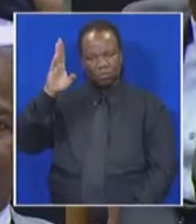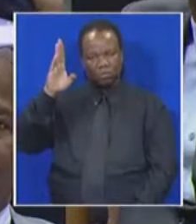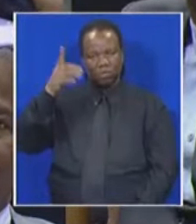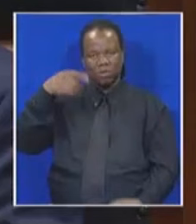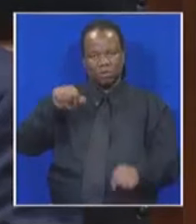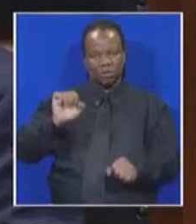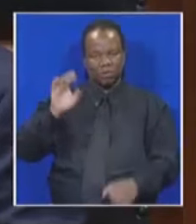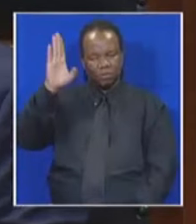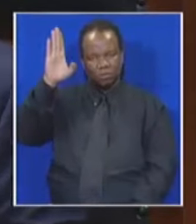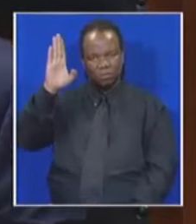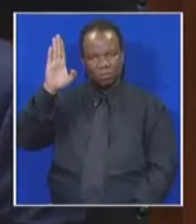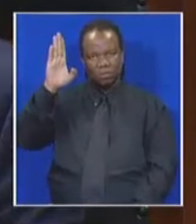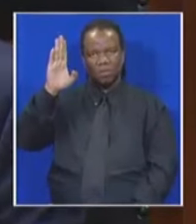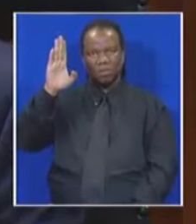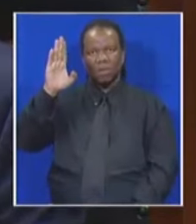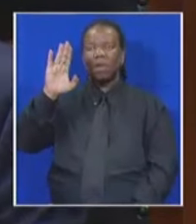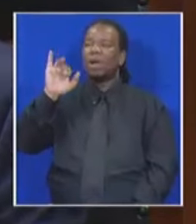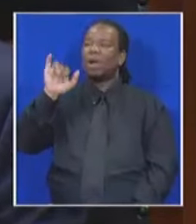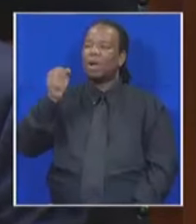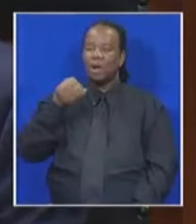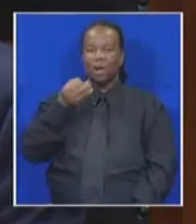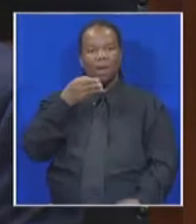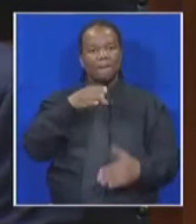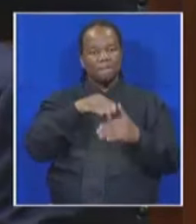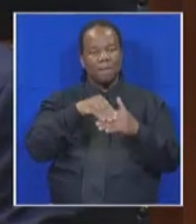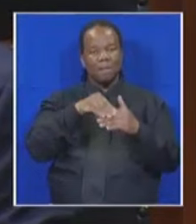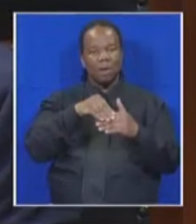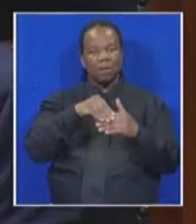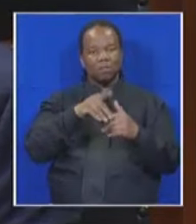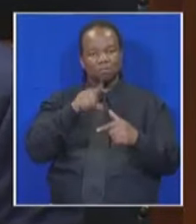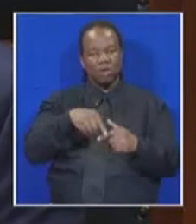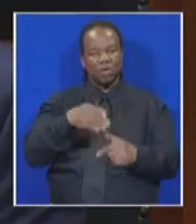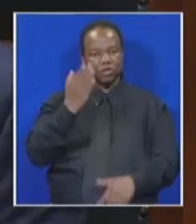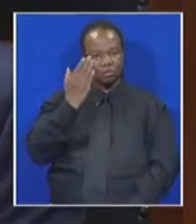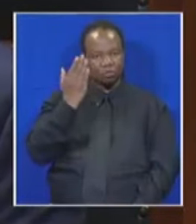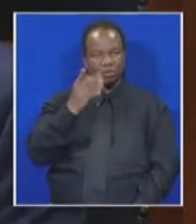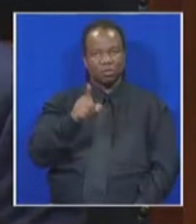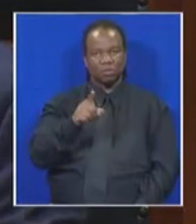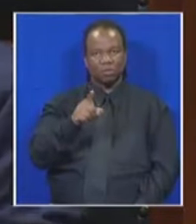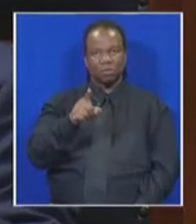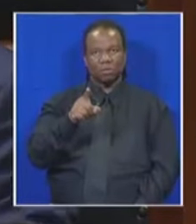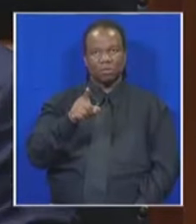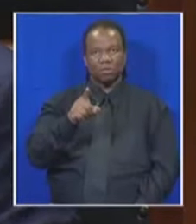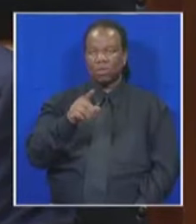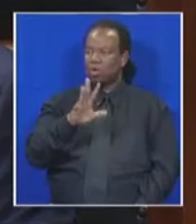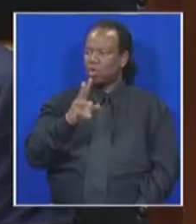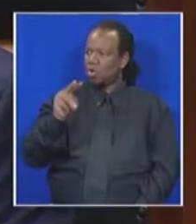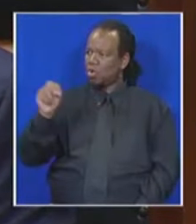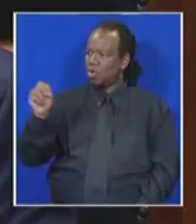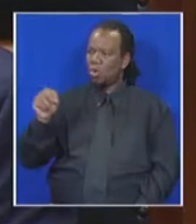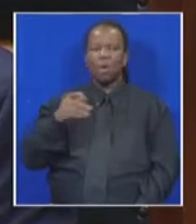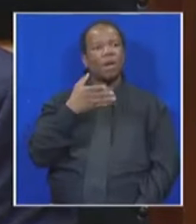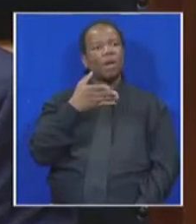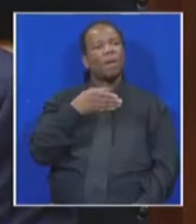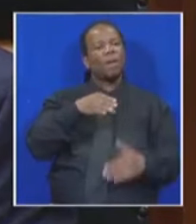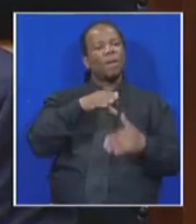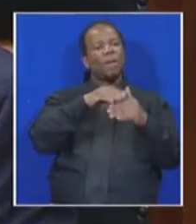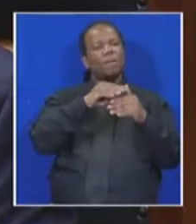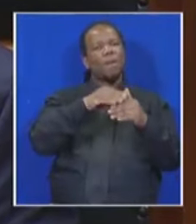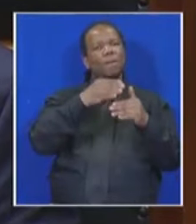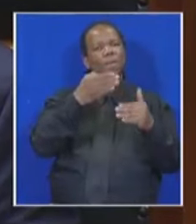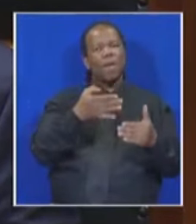Honorable members, I have given a member to speak. On a point You of will order, take your Deputy chance. Speaker, on a point of order. No, there's a member speaking. But you just gave